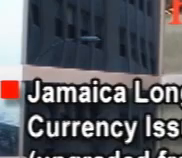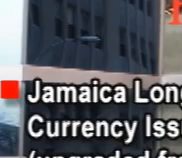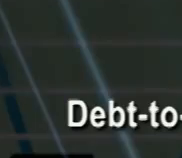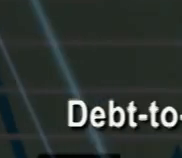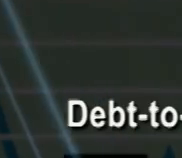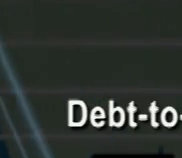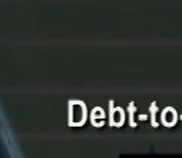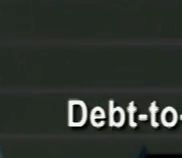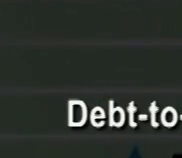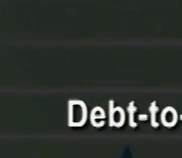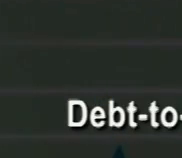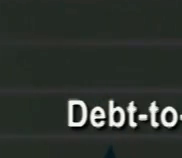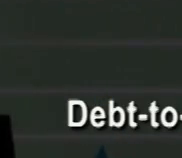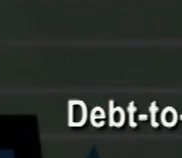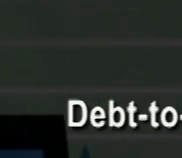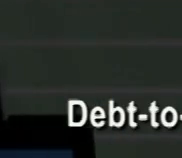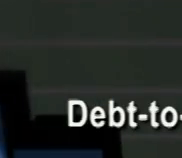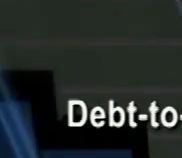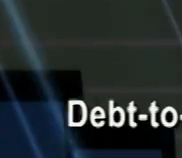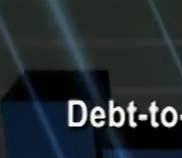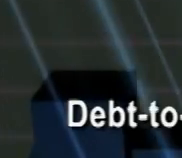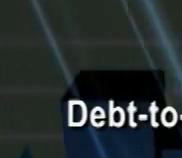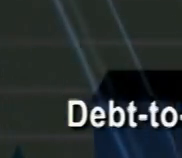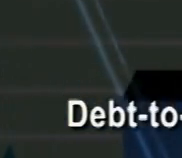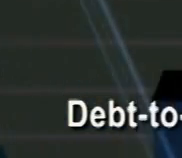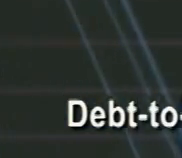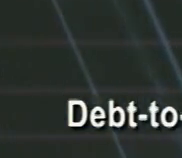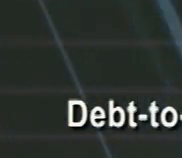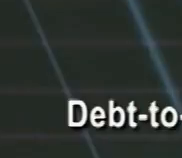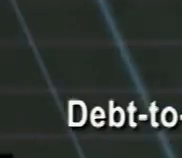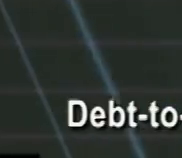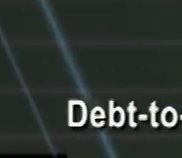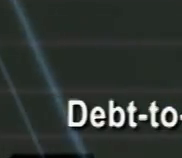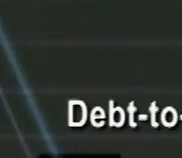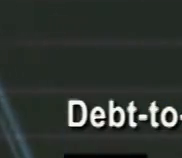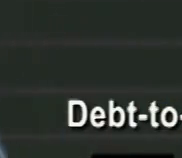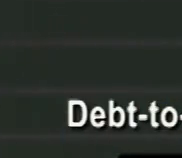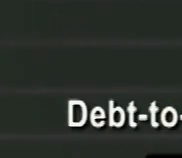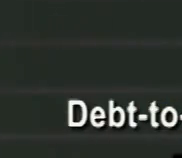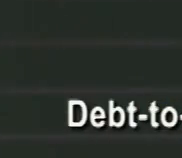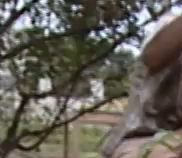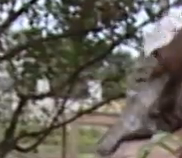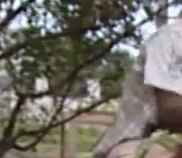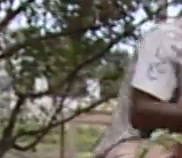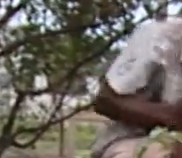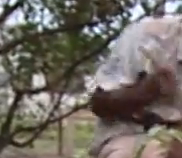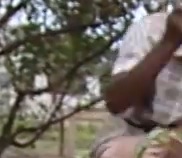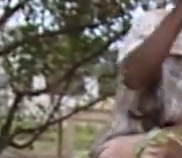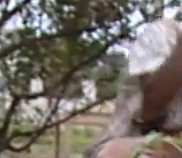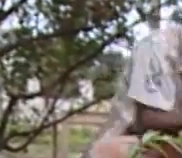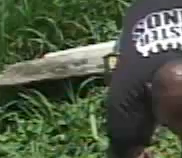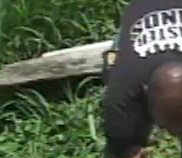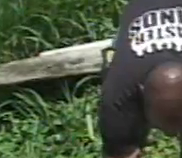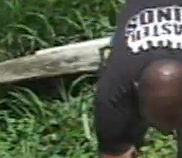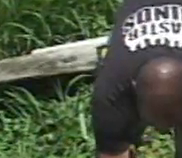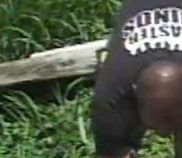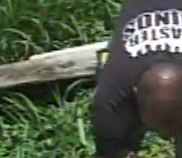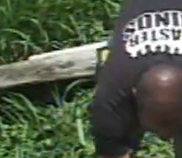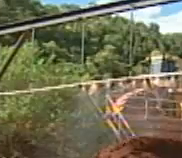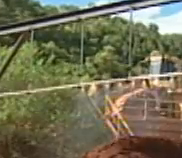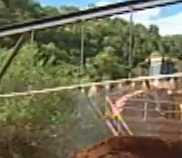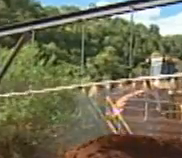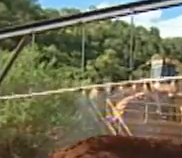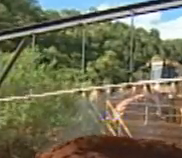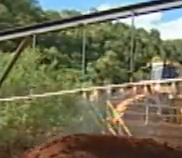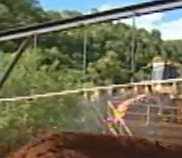The country's debt to GDP ratio is declining. There's evidence of growth in the following sectors of the economy,